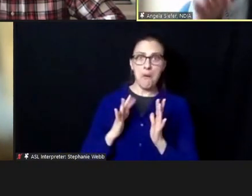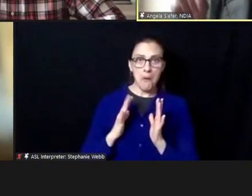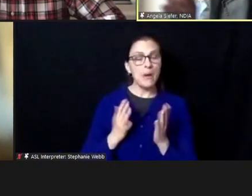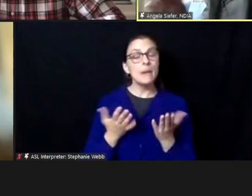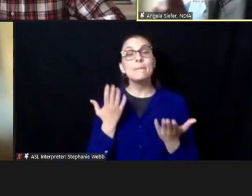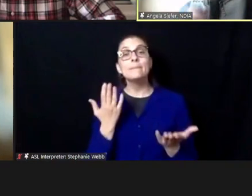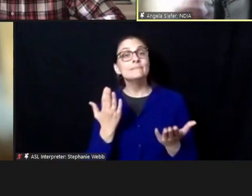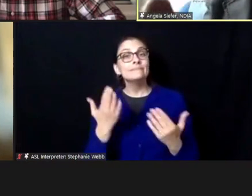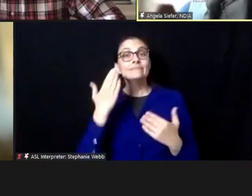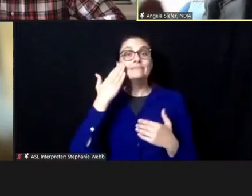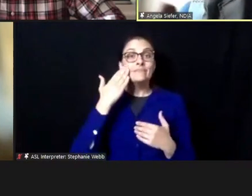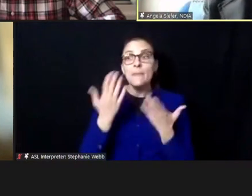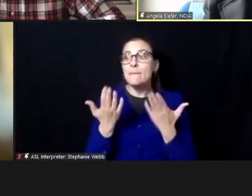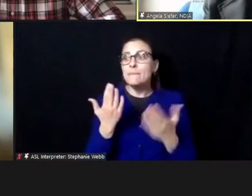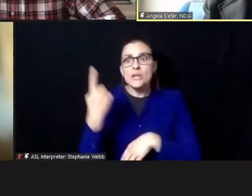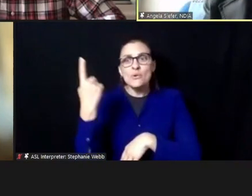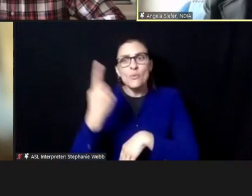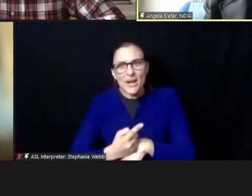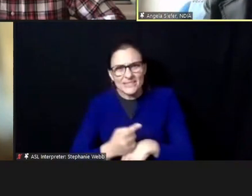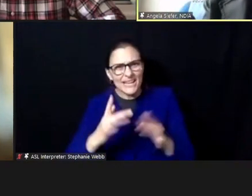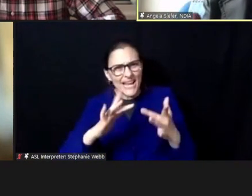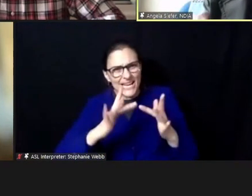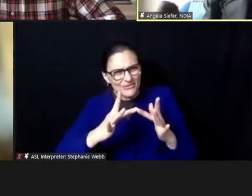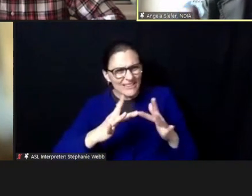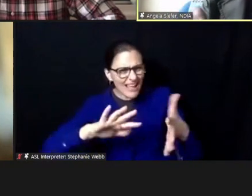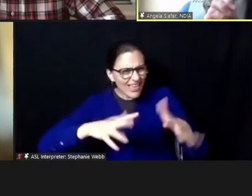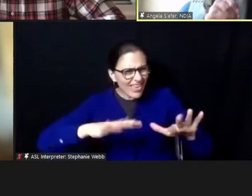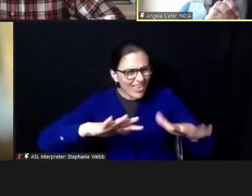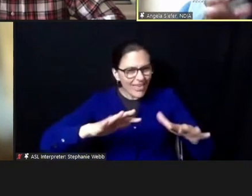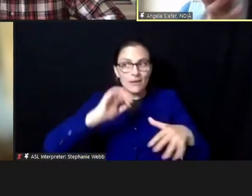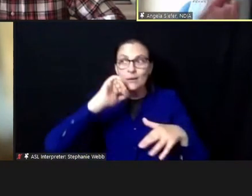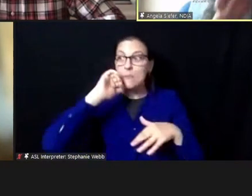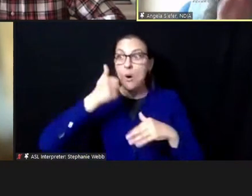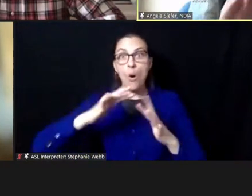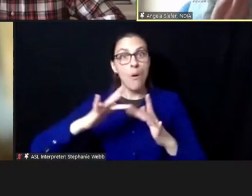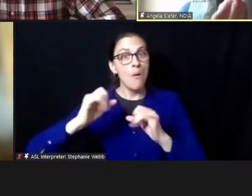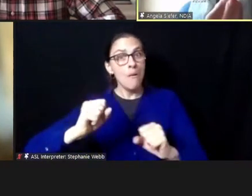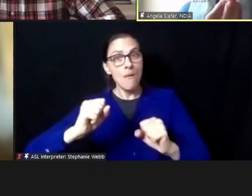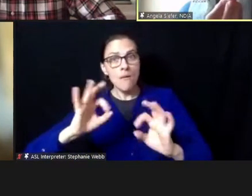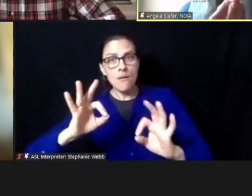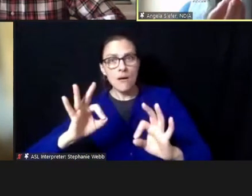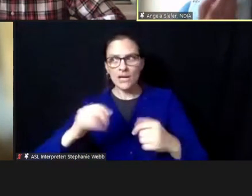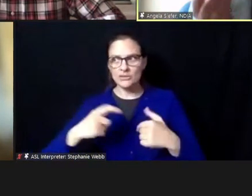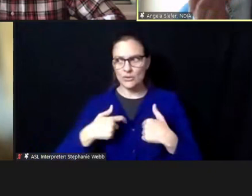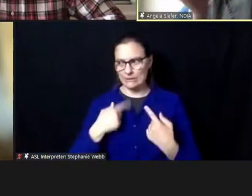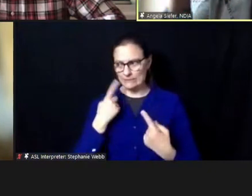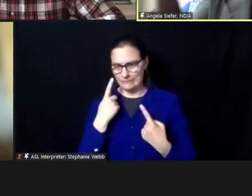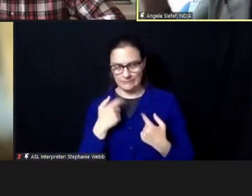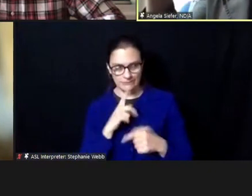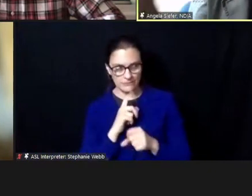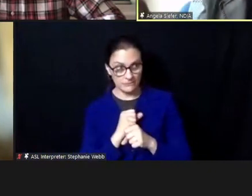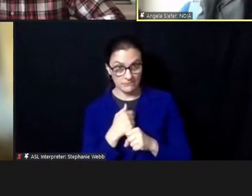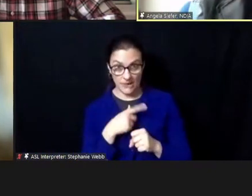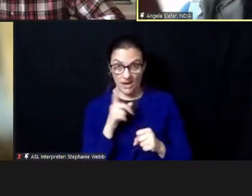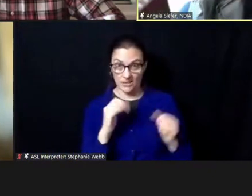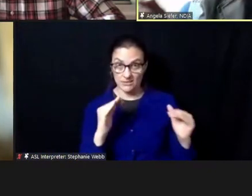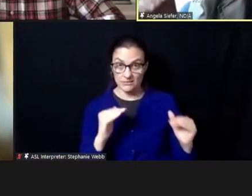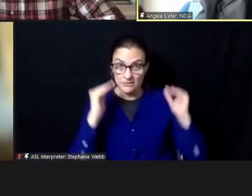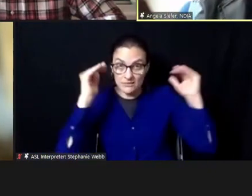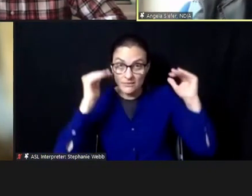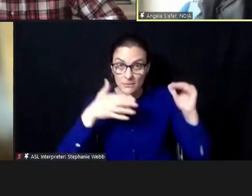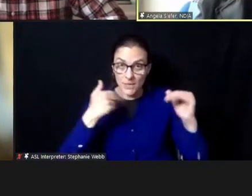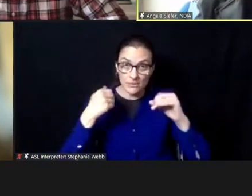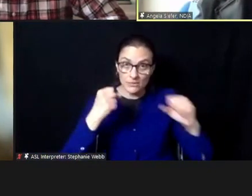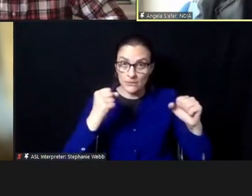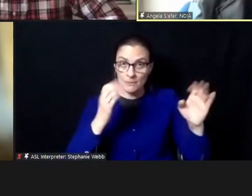day, you're not sure if you need more or not, because you don't have, like, there's not that consistent data. But if you can think about